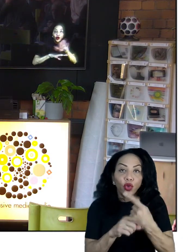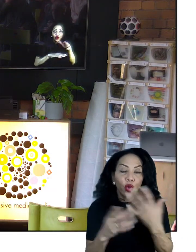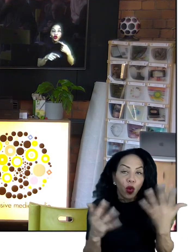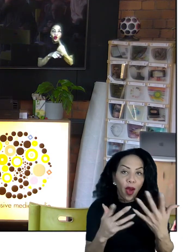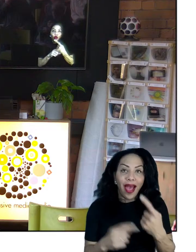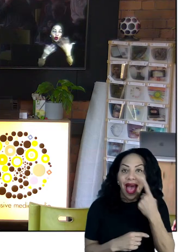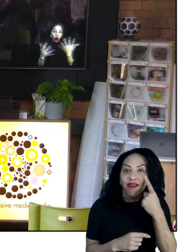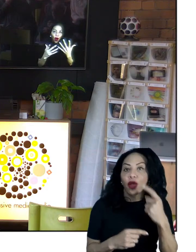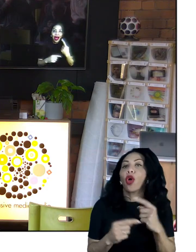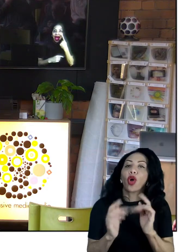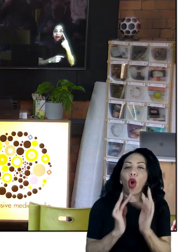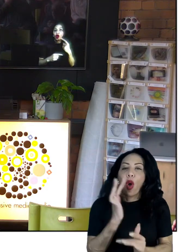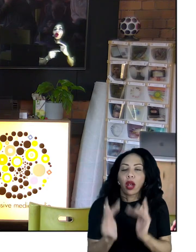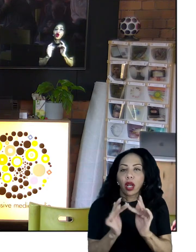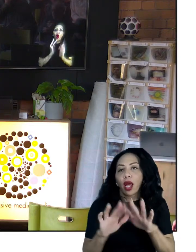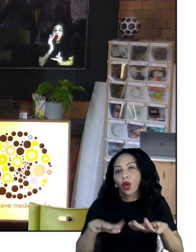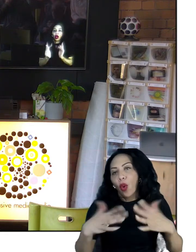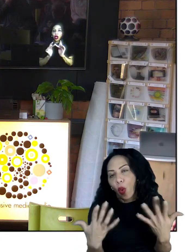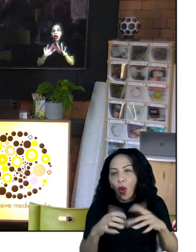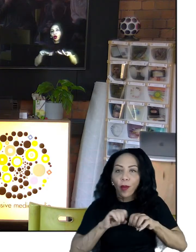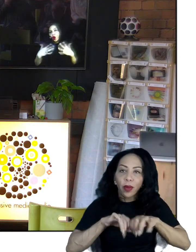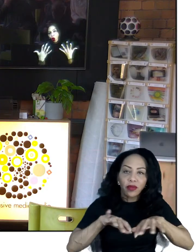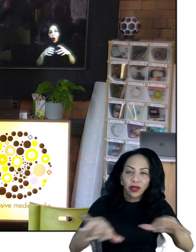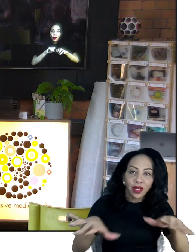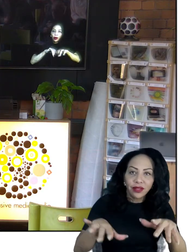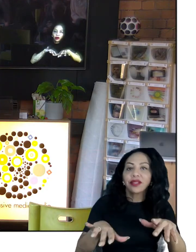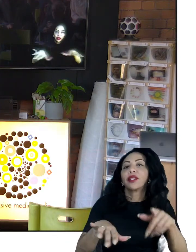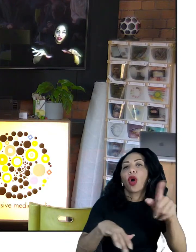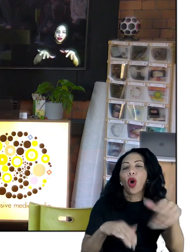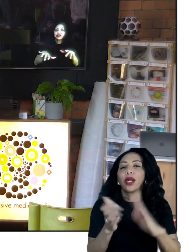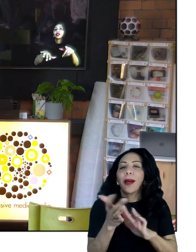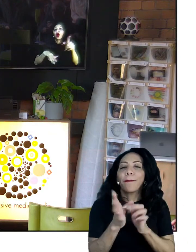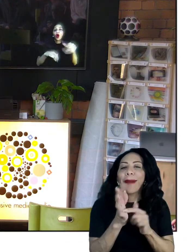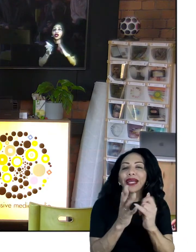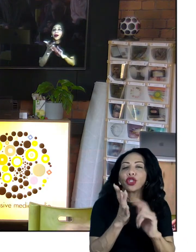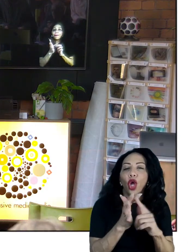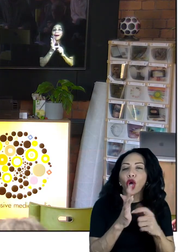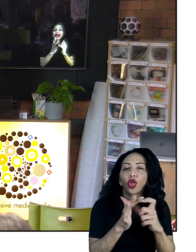watershed.co.uk/studio, at Pervasive Media Studio at mastodon.social on Mastodon, at